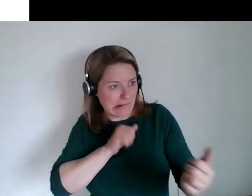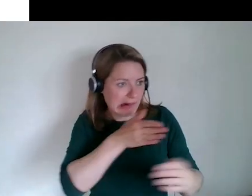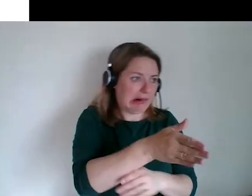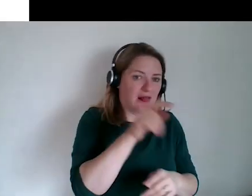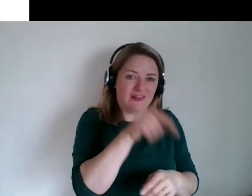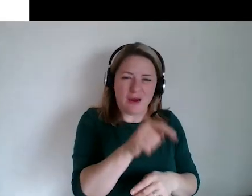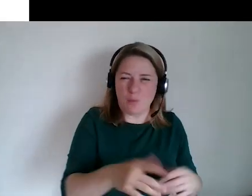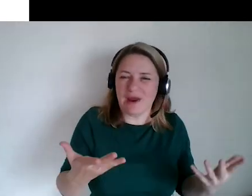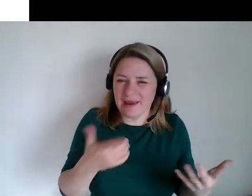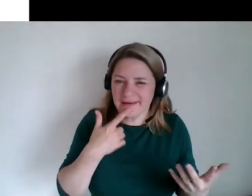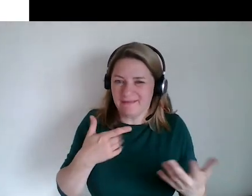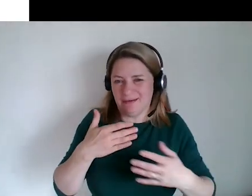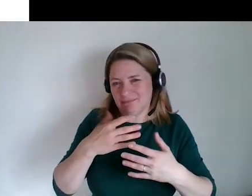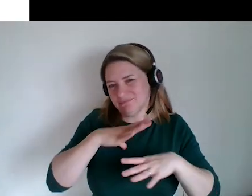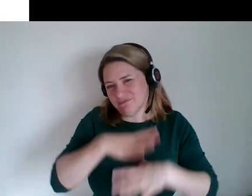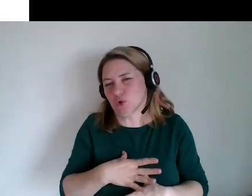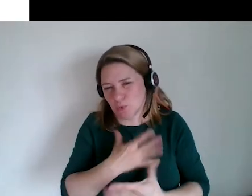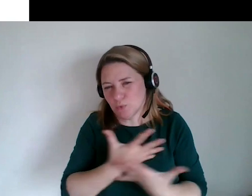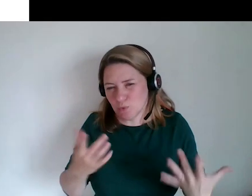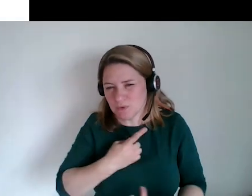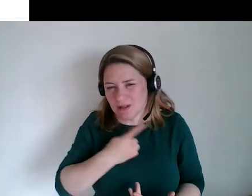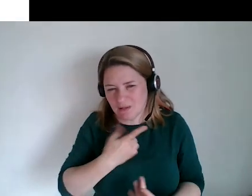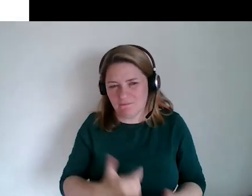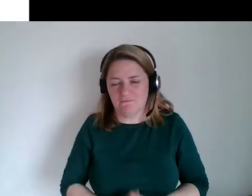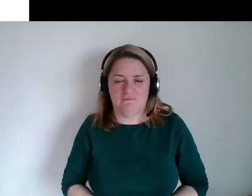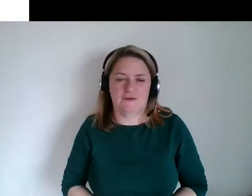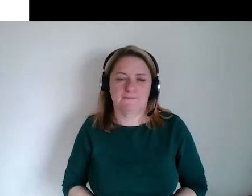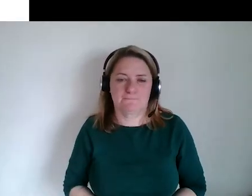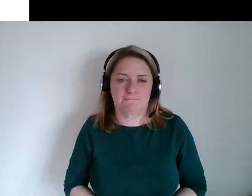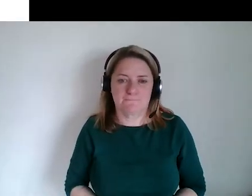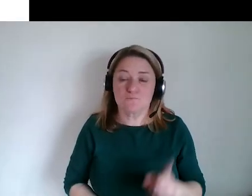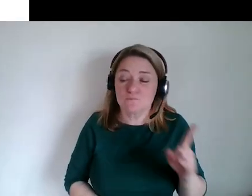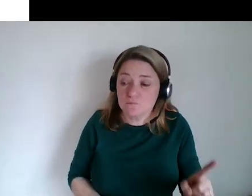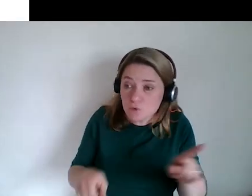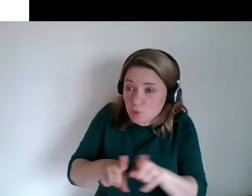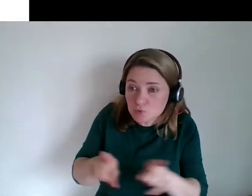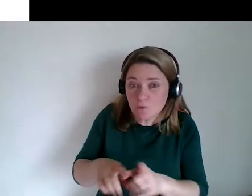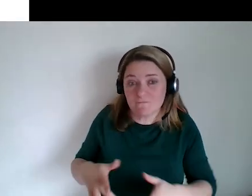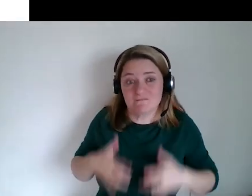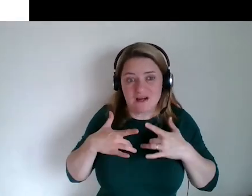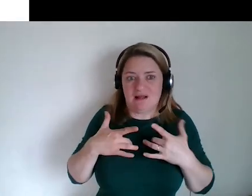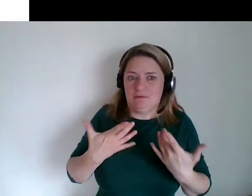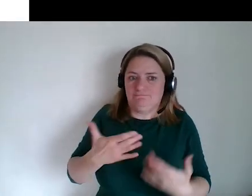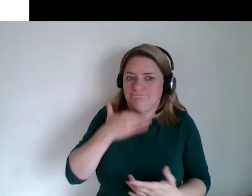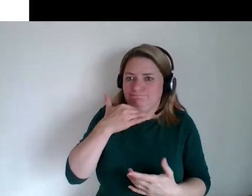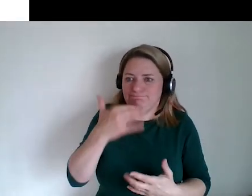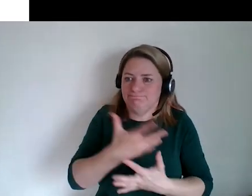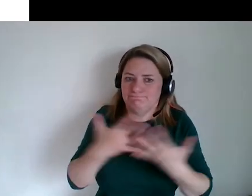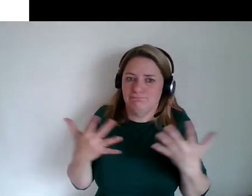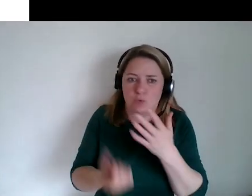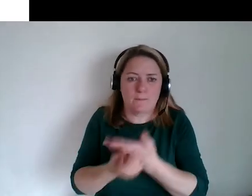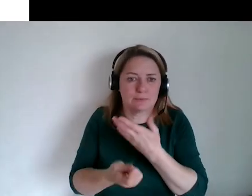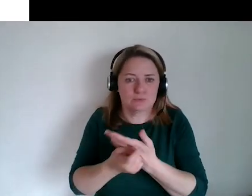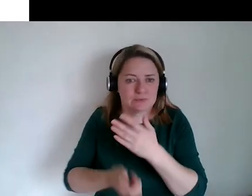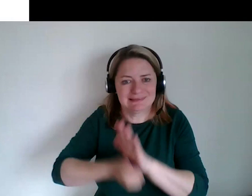There was also a lack of relevant skills and training opportunities, being mindful of the very typical